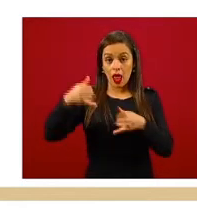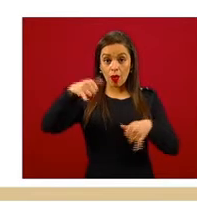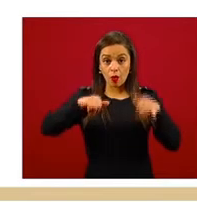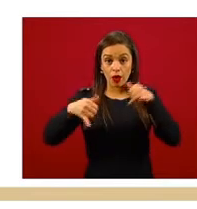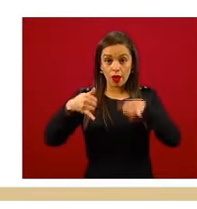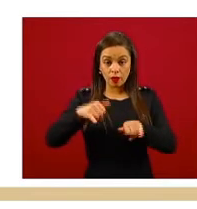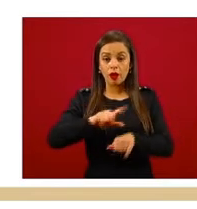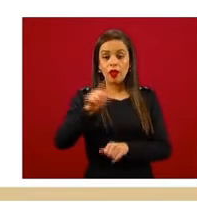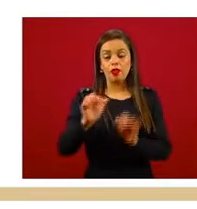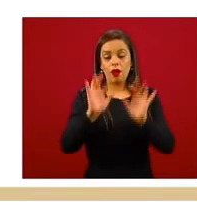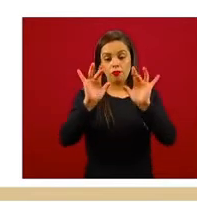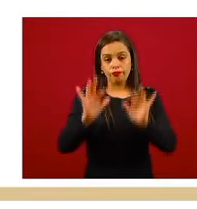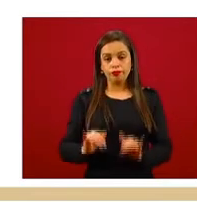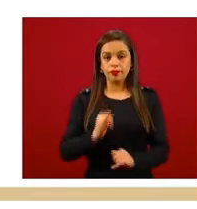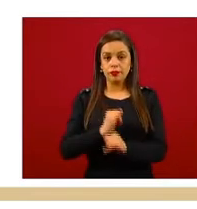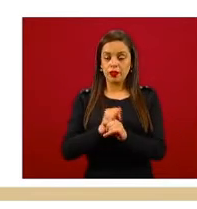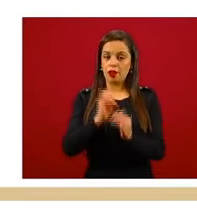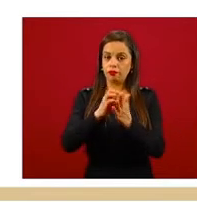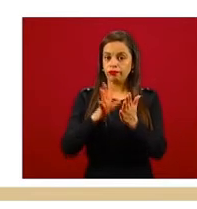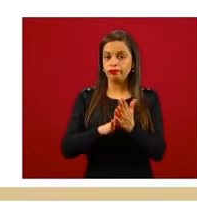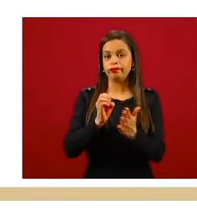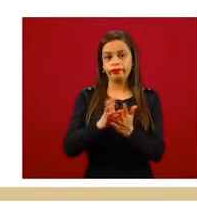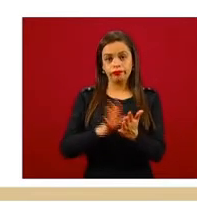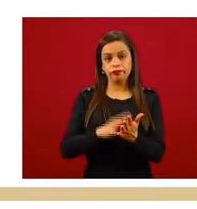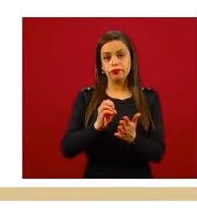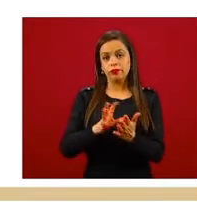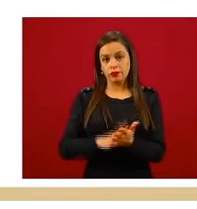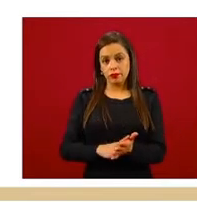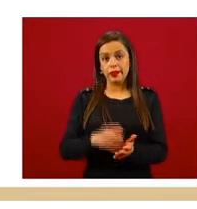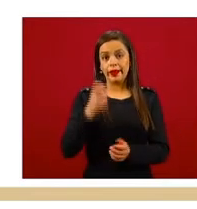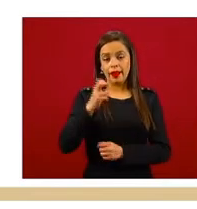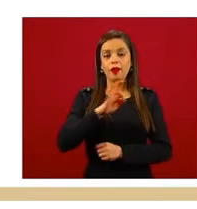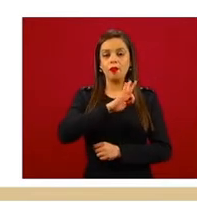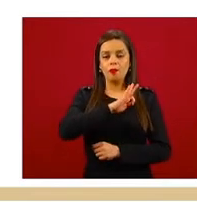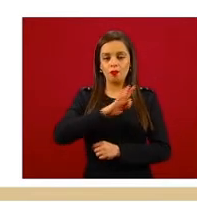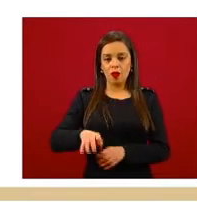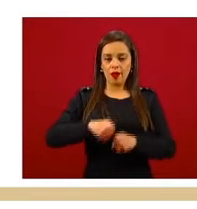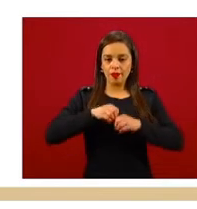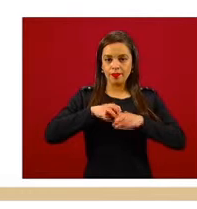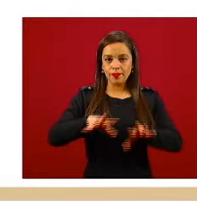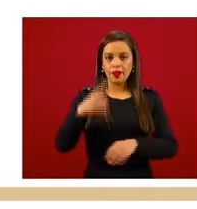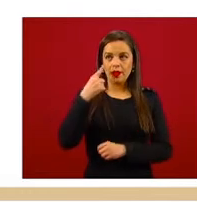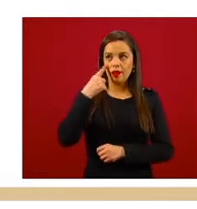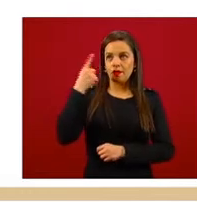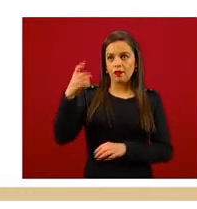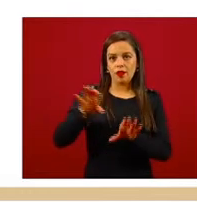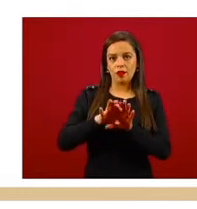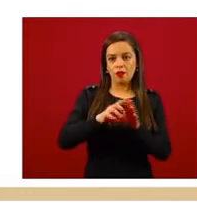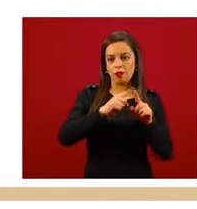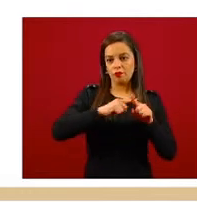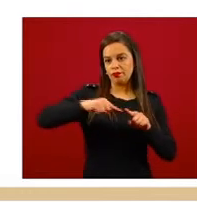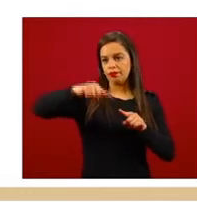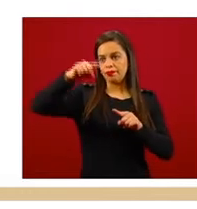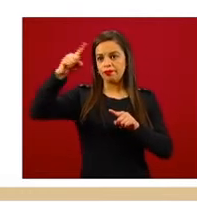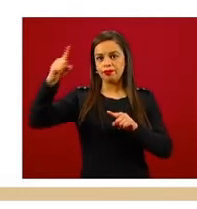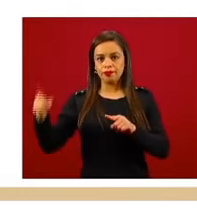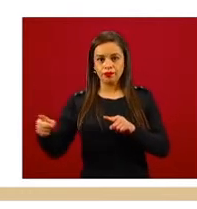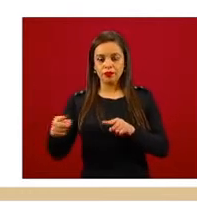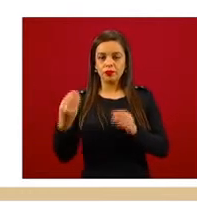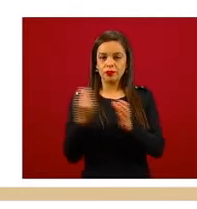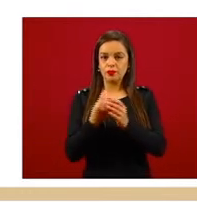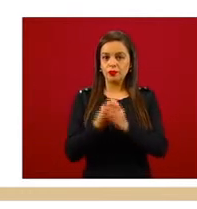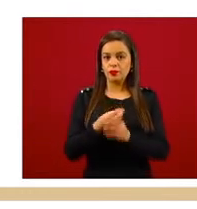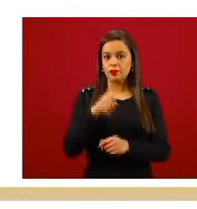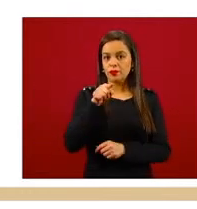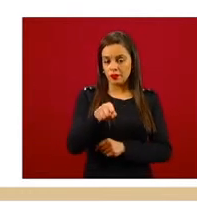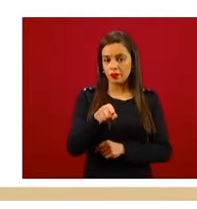this laboratory will give us the final confirmation based on the result that we have in the platform, and hence we can continue to follow up